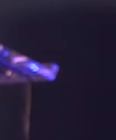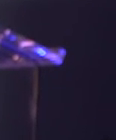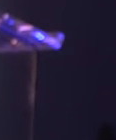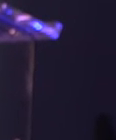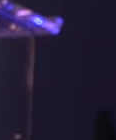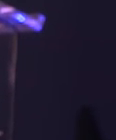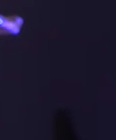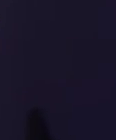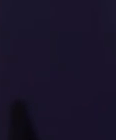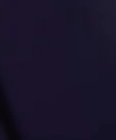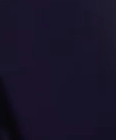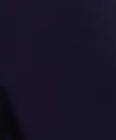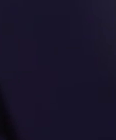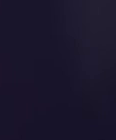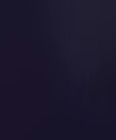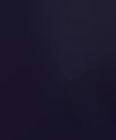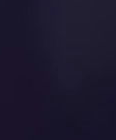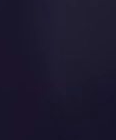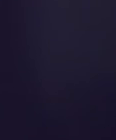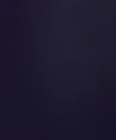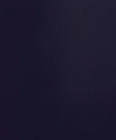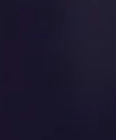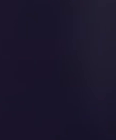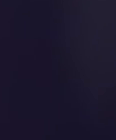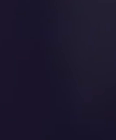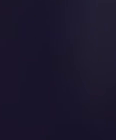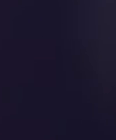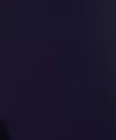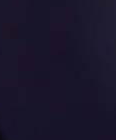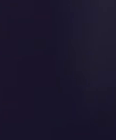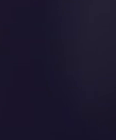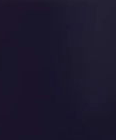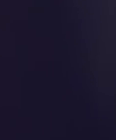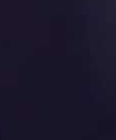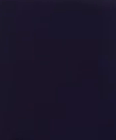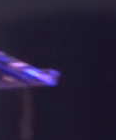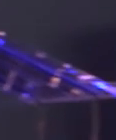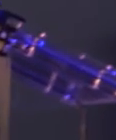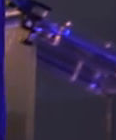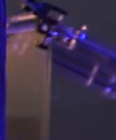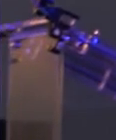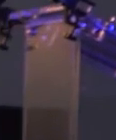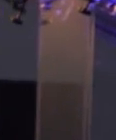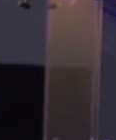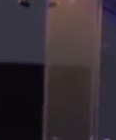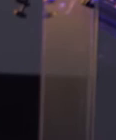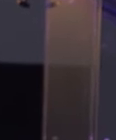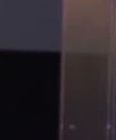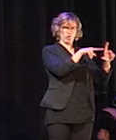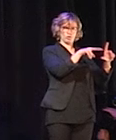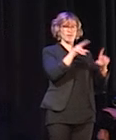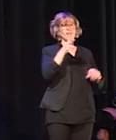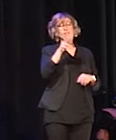away from it, right? If you do that, that's not what the medium wants. It's not what it's trying to do. But VR gives